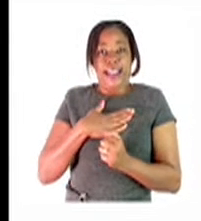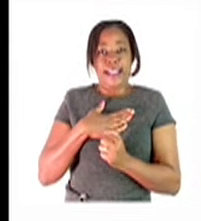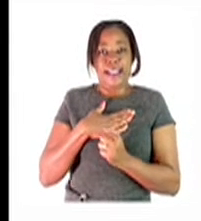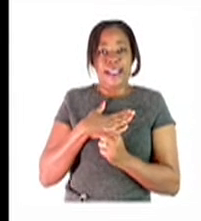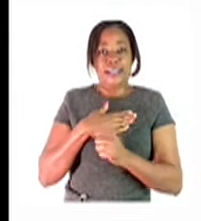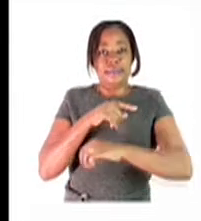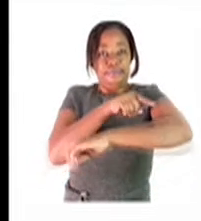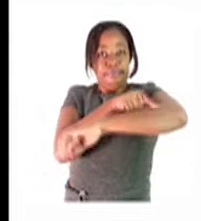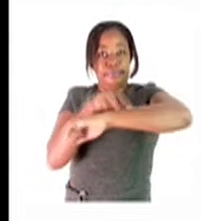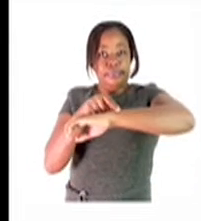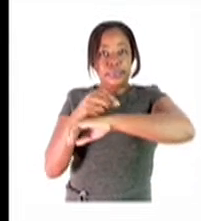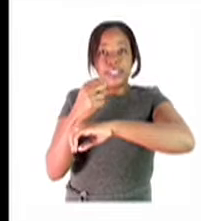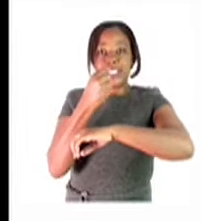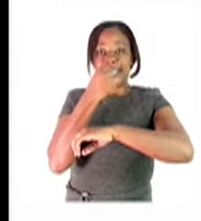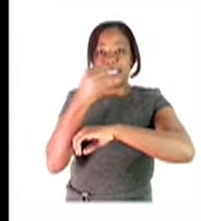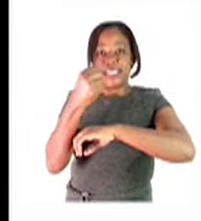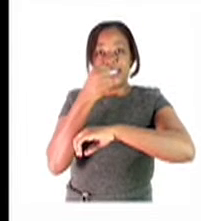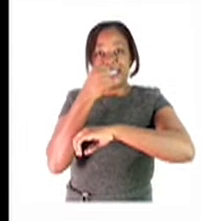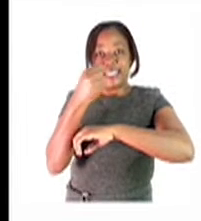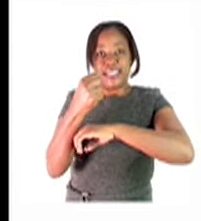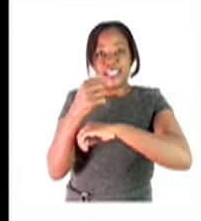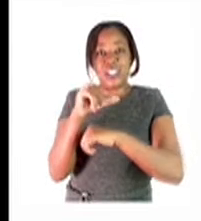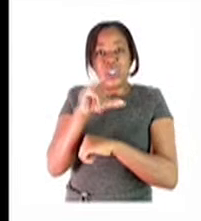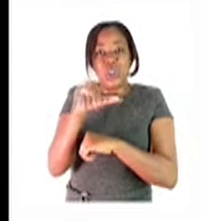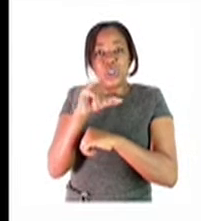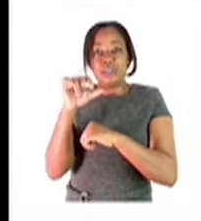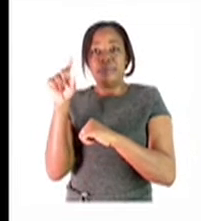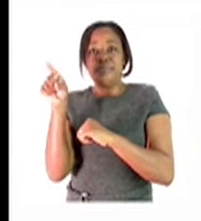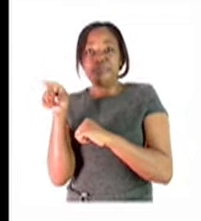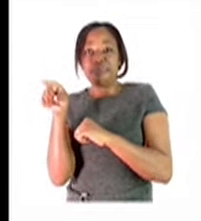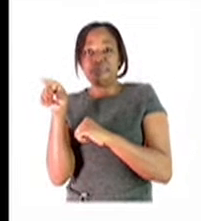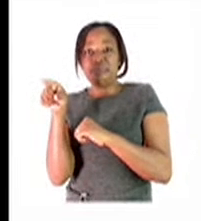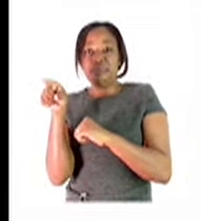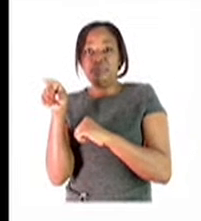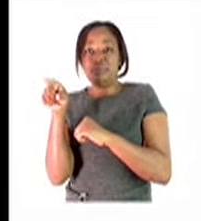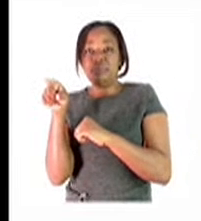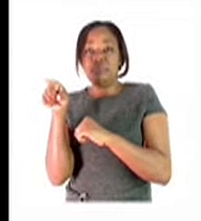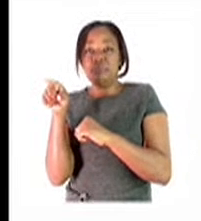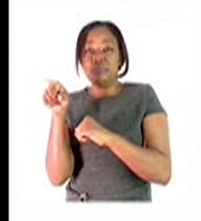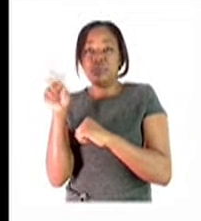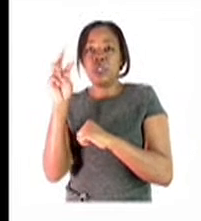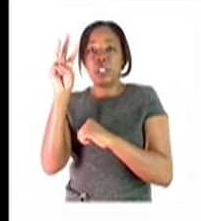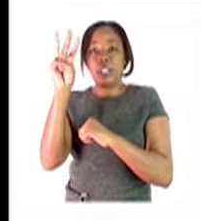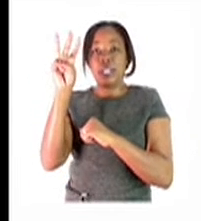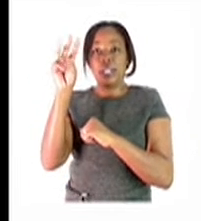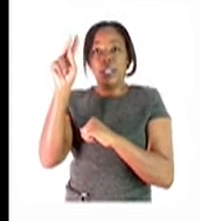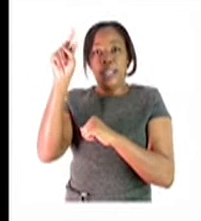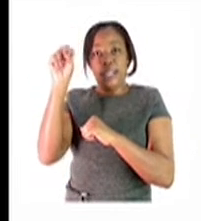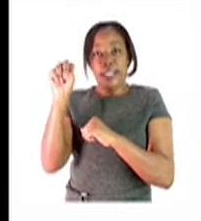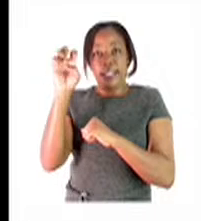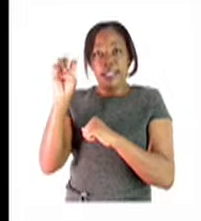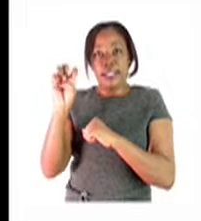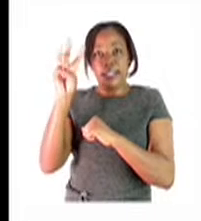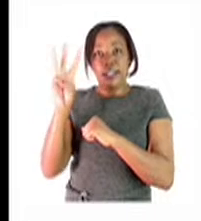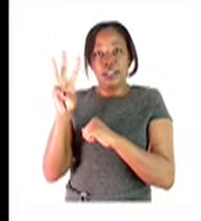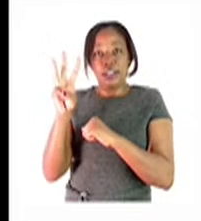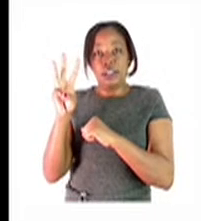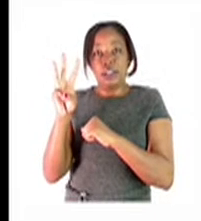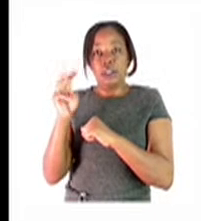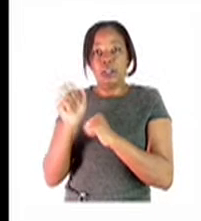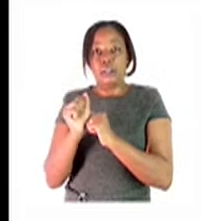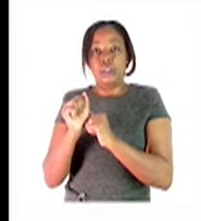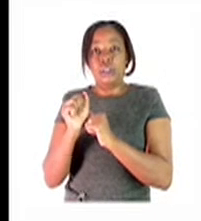birthday. New, the storm, my house down. Blue, hue,